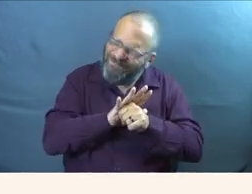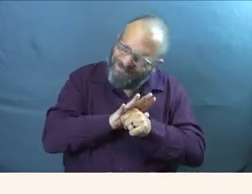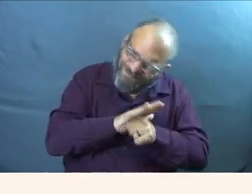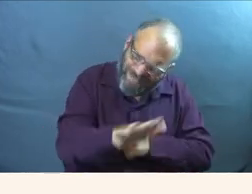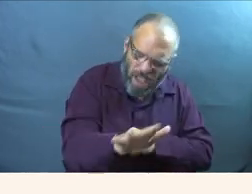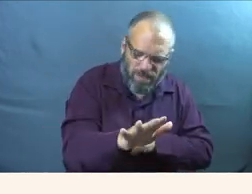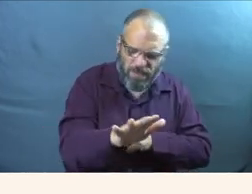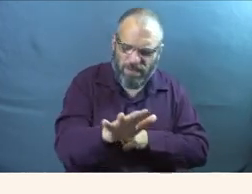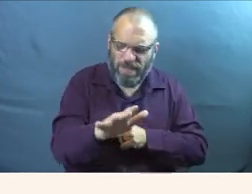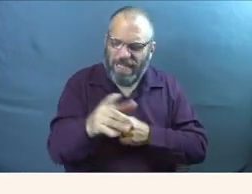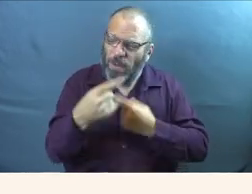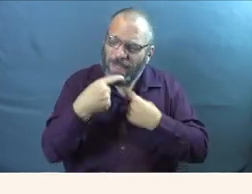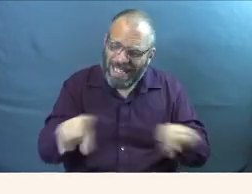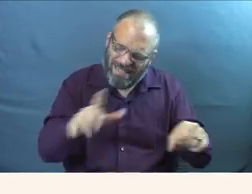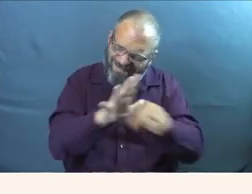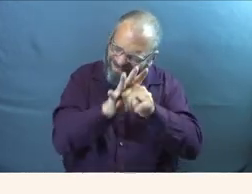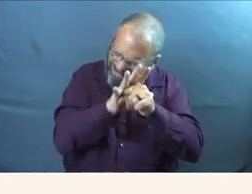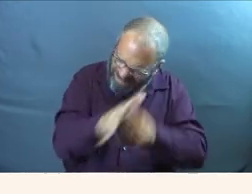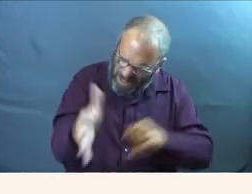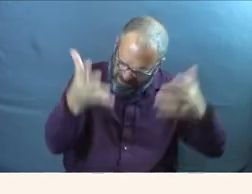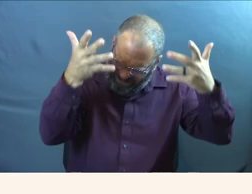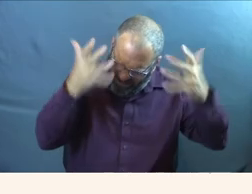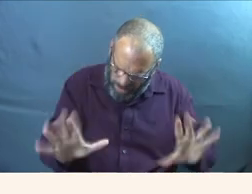declare it was enough, God.